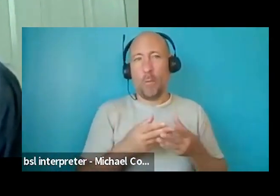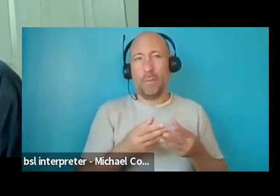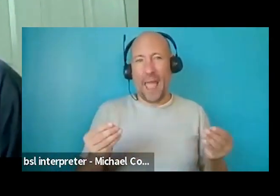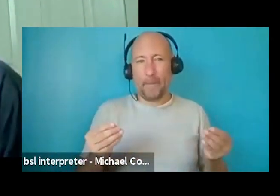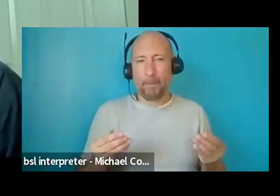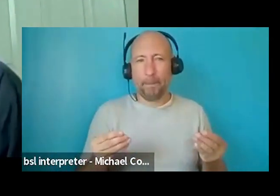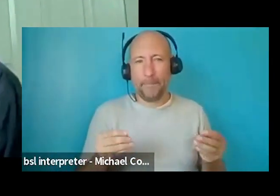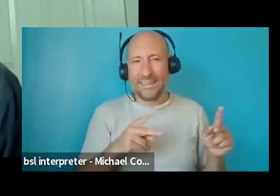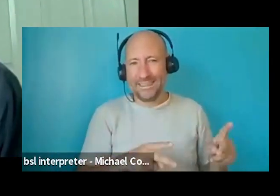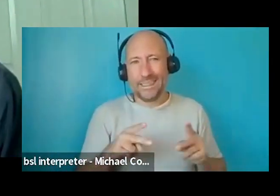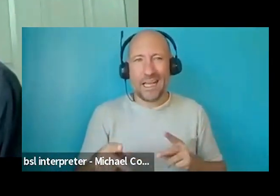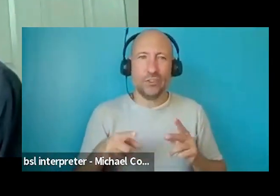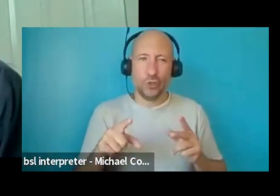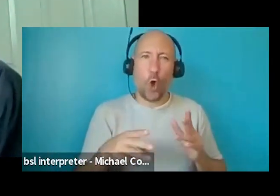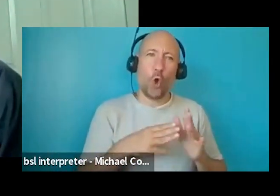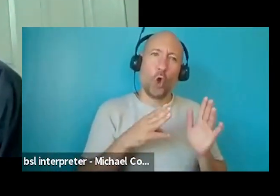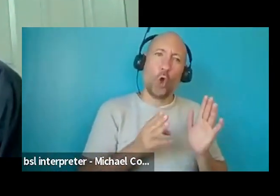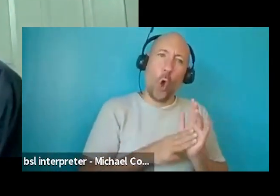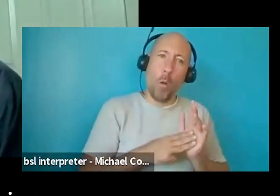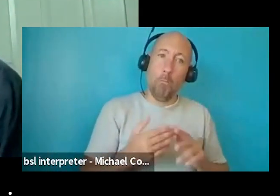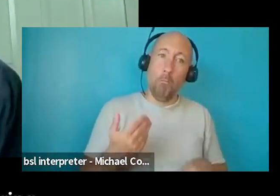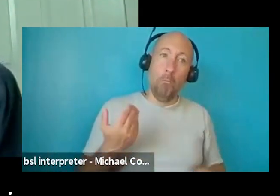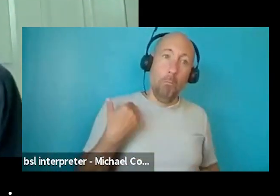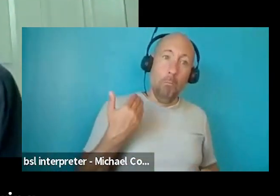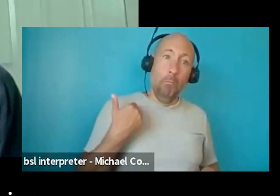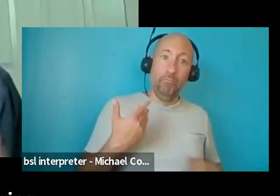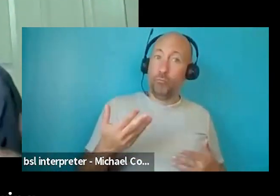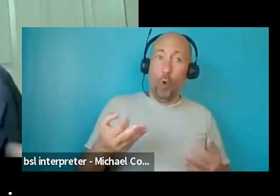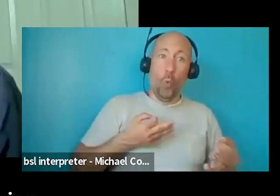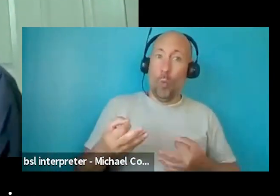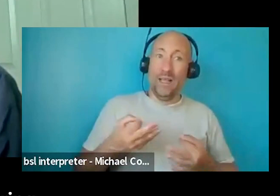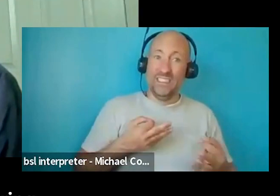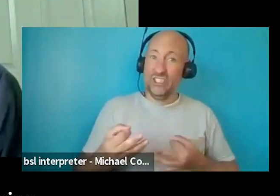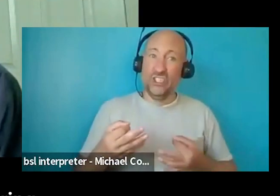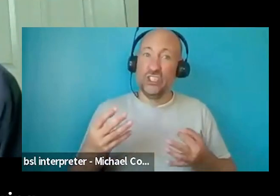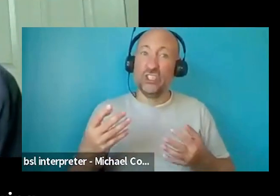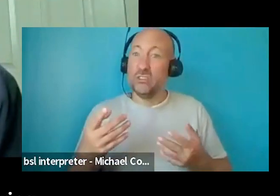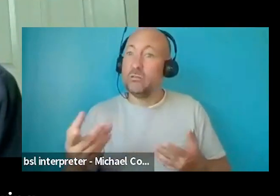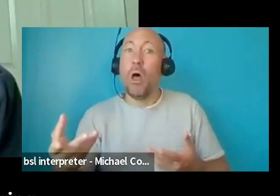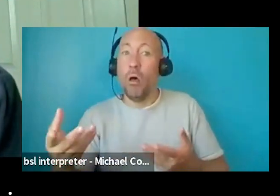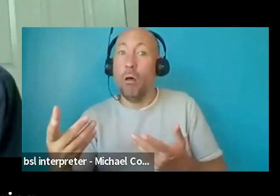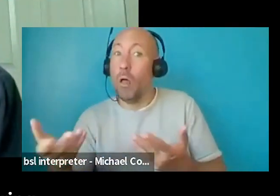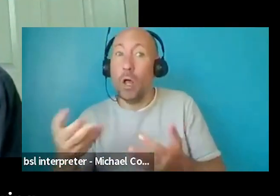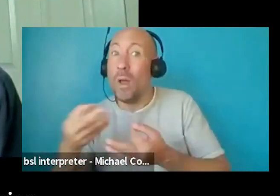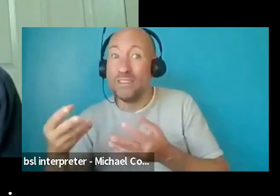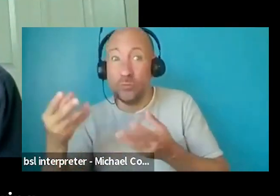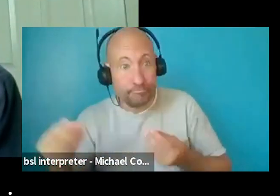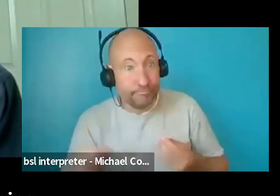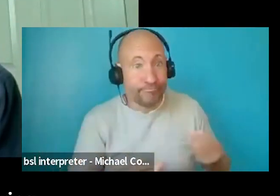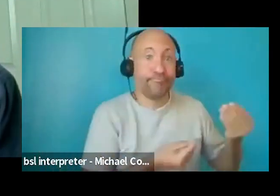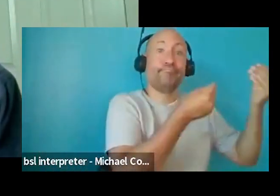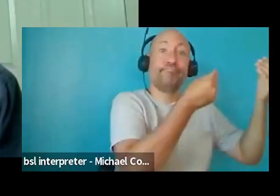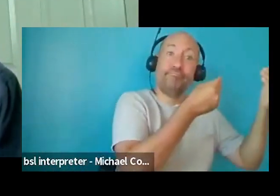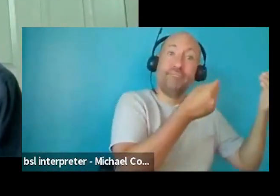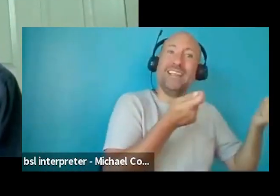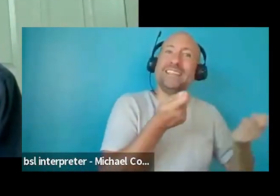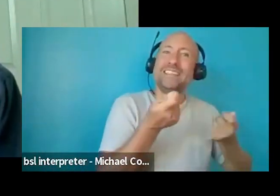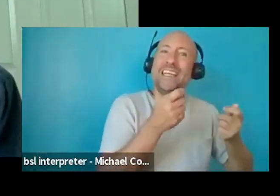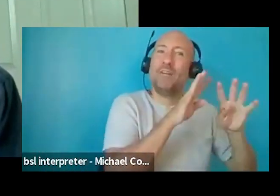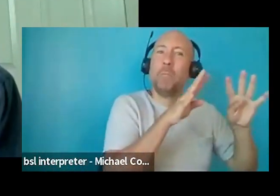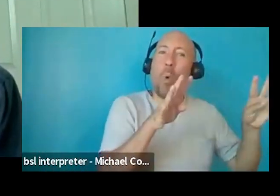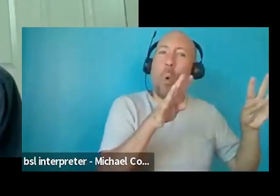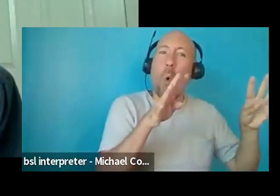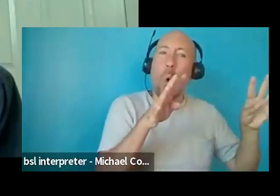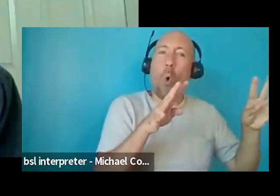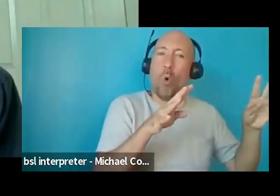we're open to having conversations with you or taking the questions to the steering board to discuss in more detail. So,